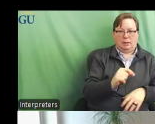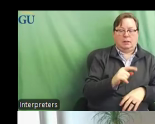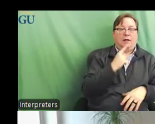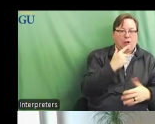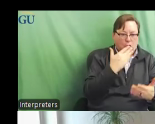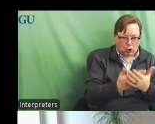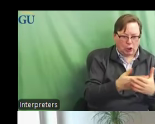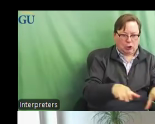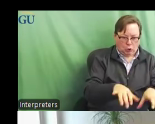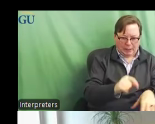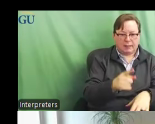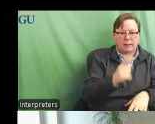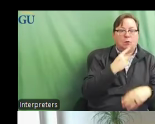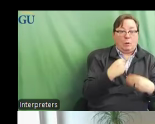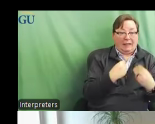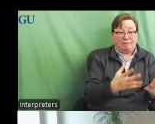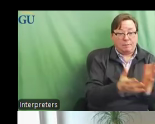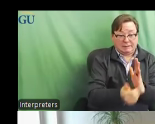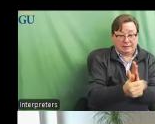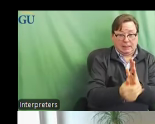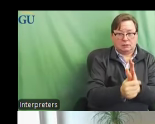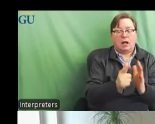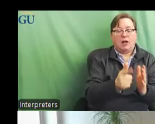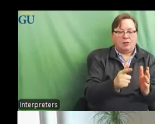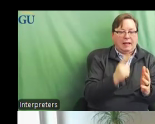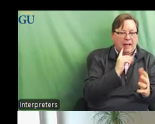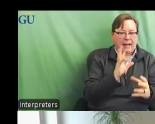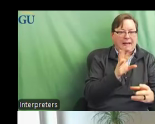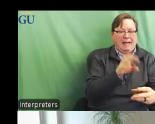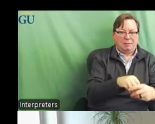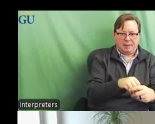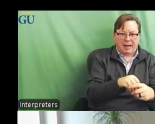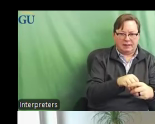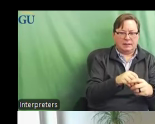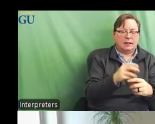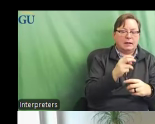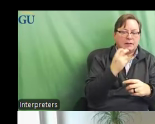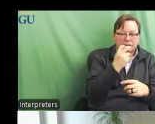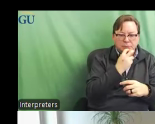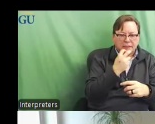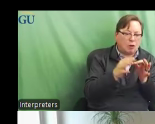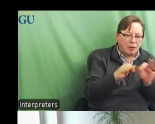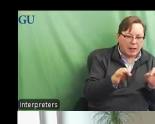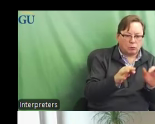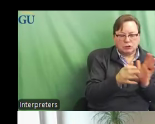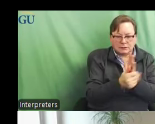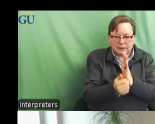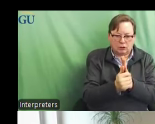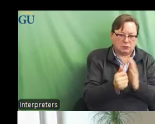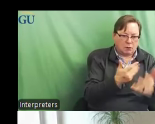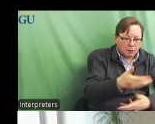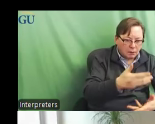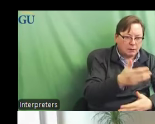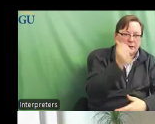we give them these skills, they can implement the speech and language skills that we work with them on a daily